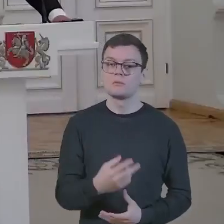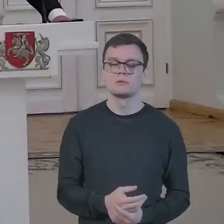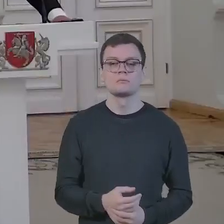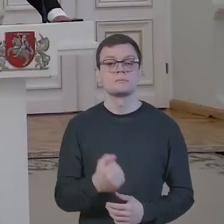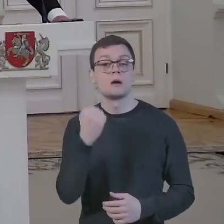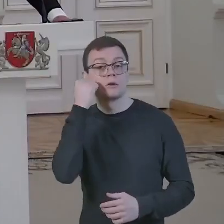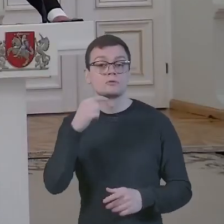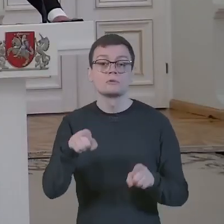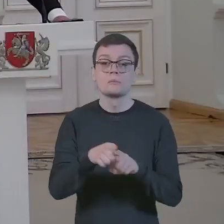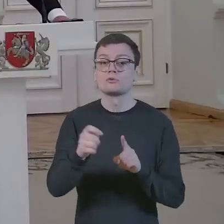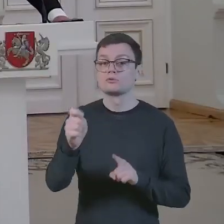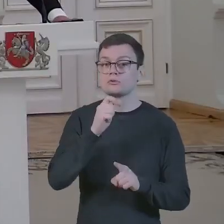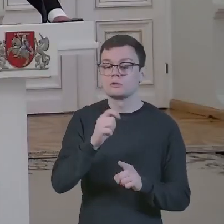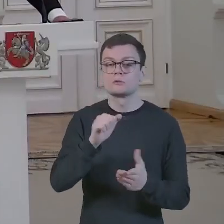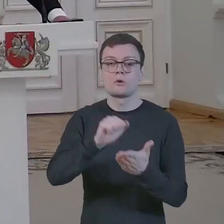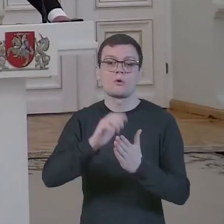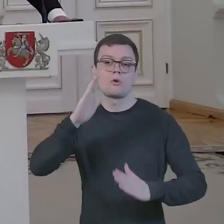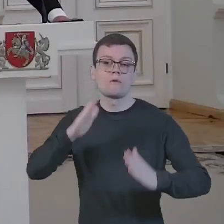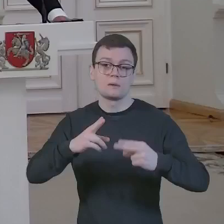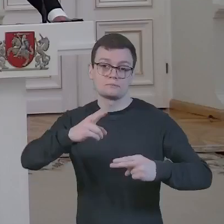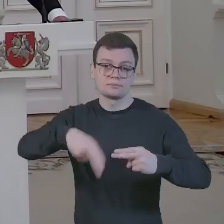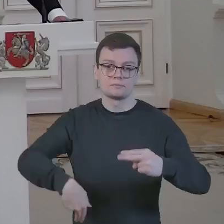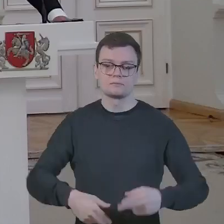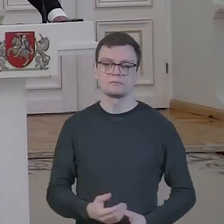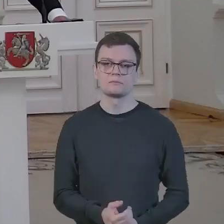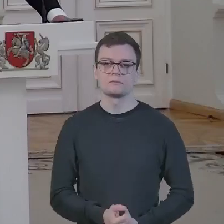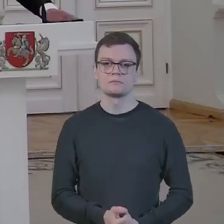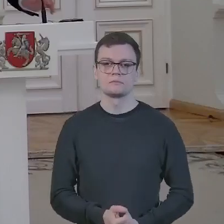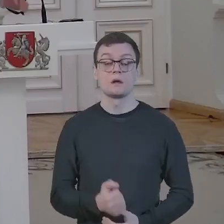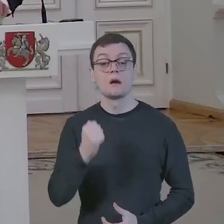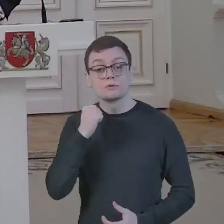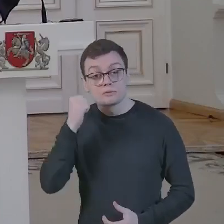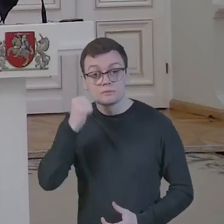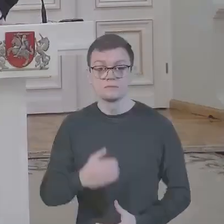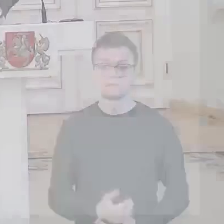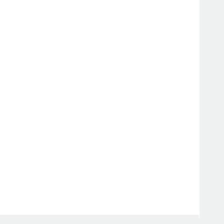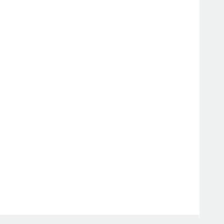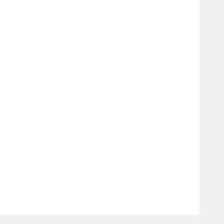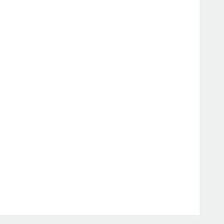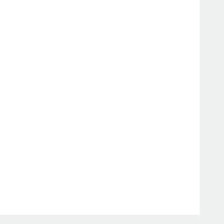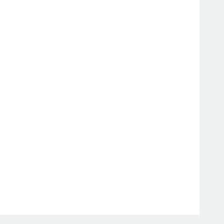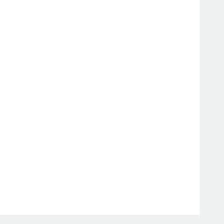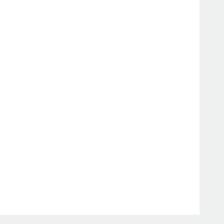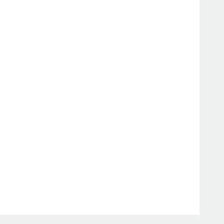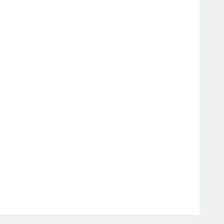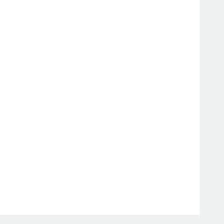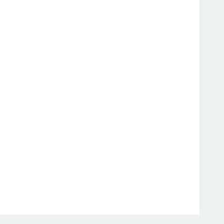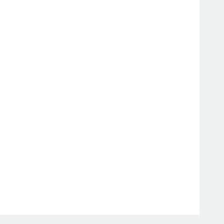Thank you, Madam President, Mr. President. The press conference is over.